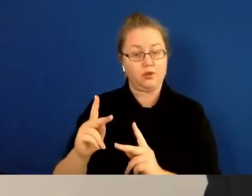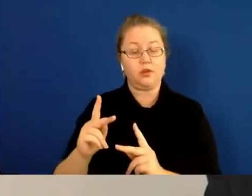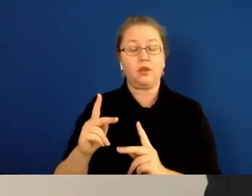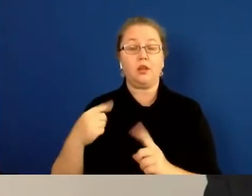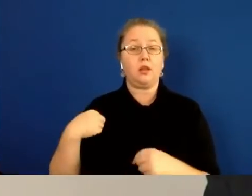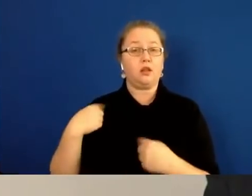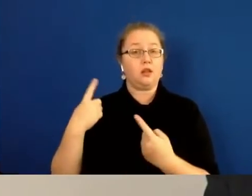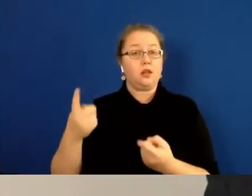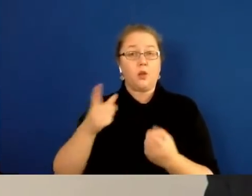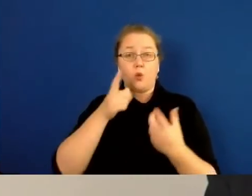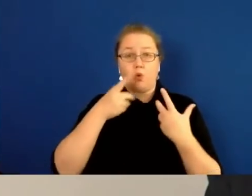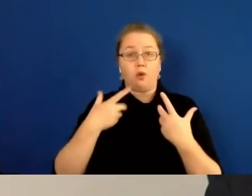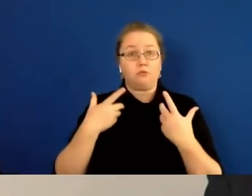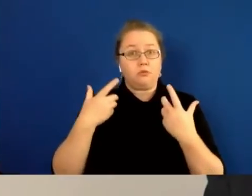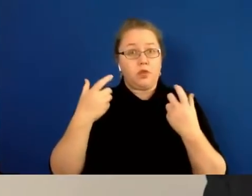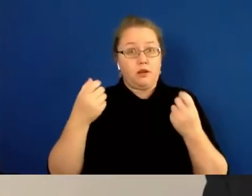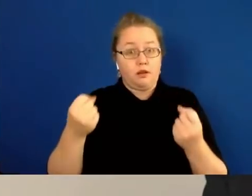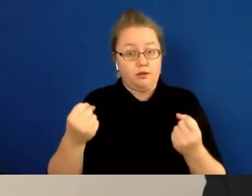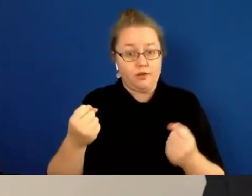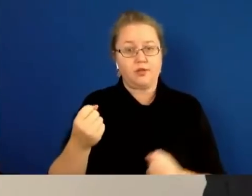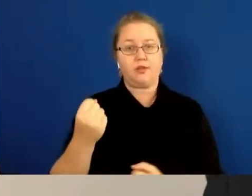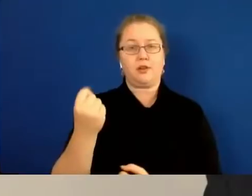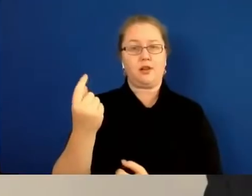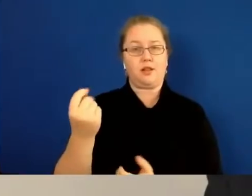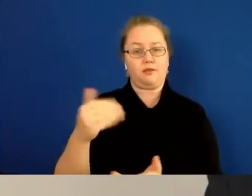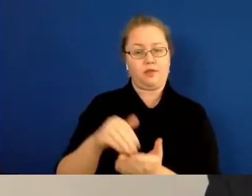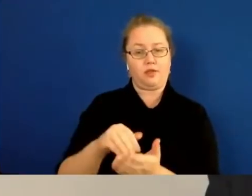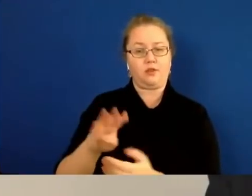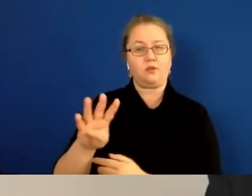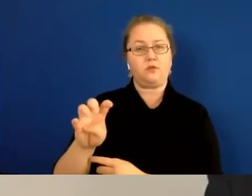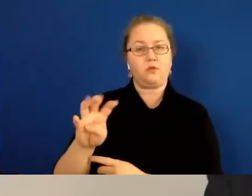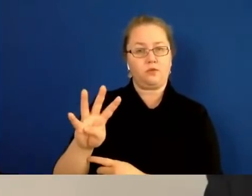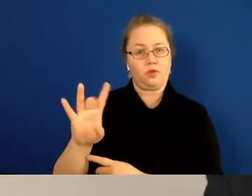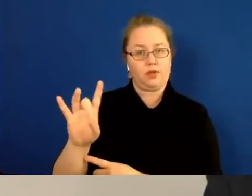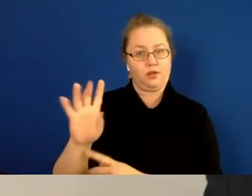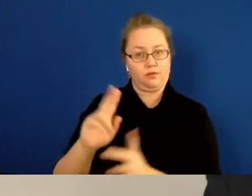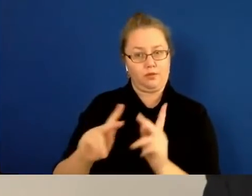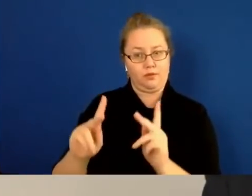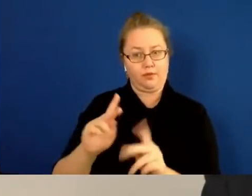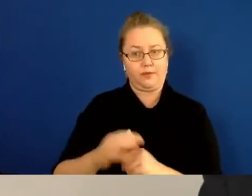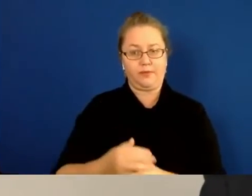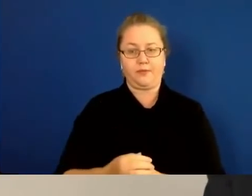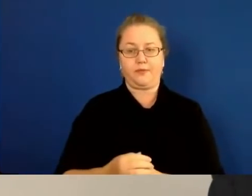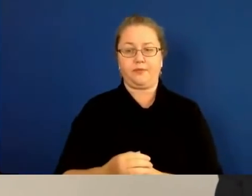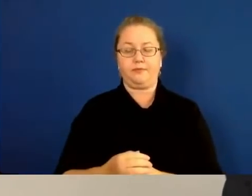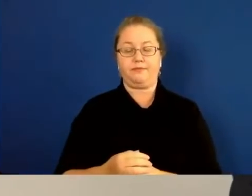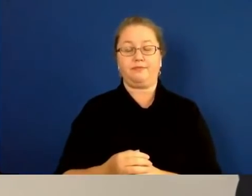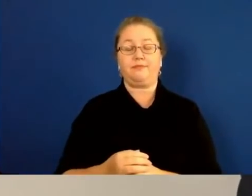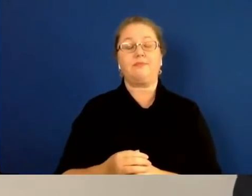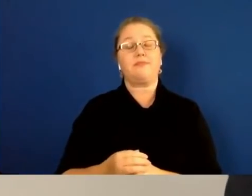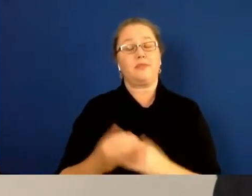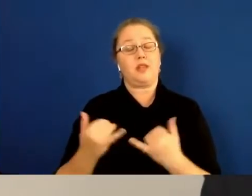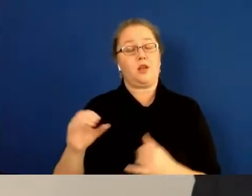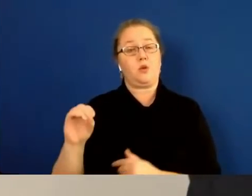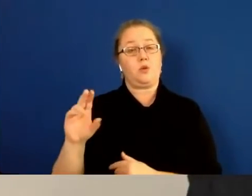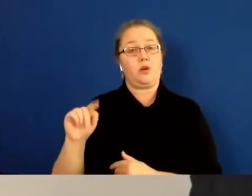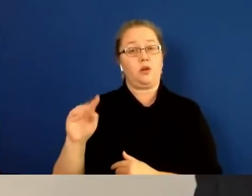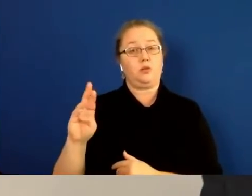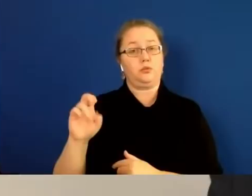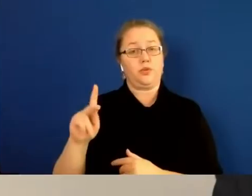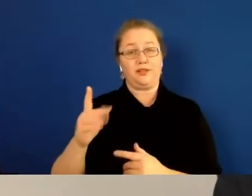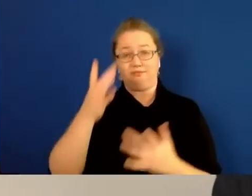virus can't tell the difference, and even a small gathering when this virus is circulating can be